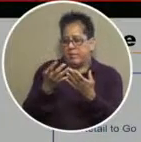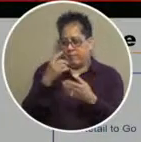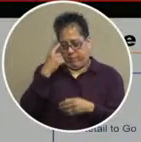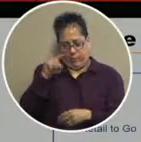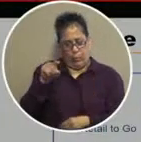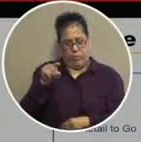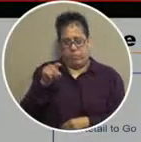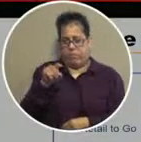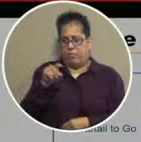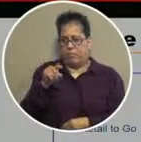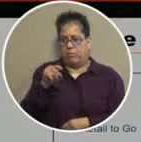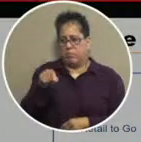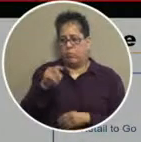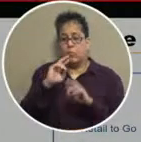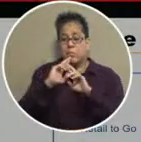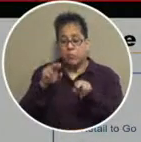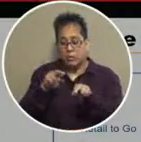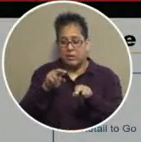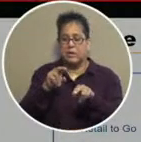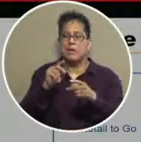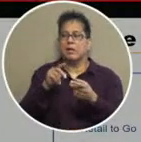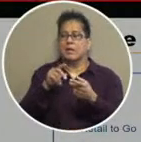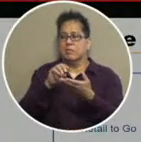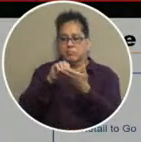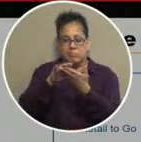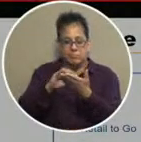for reporting purposes until after